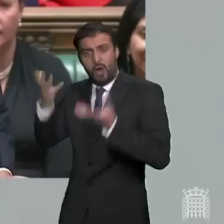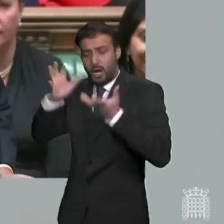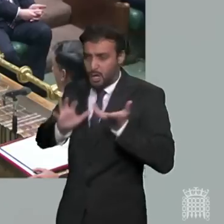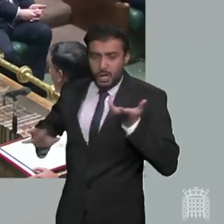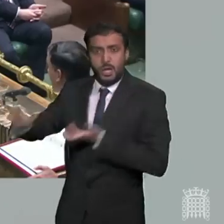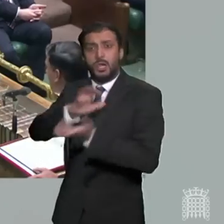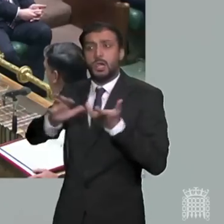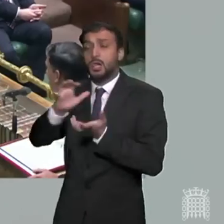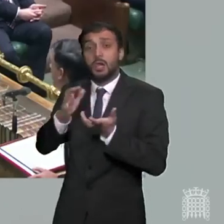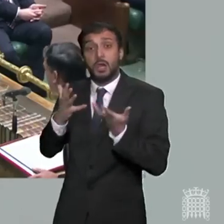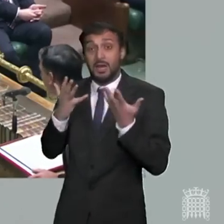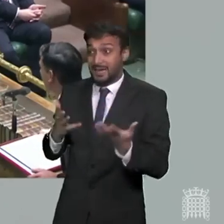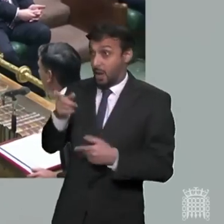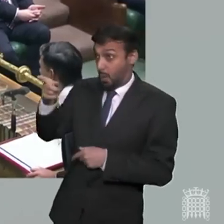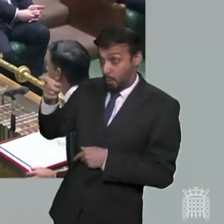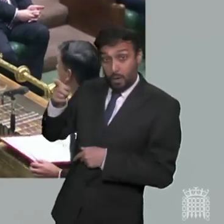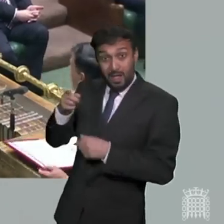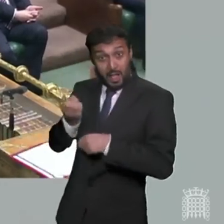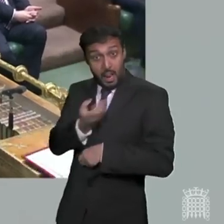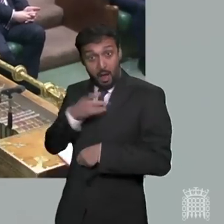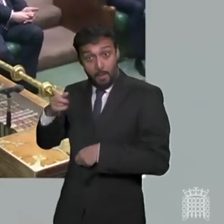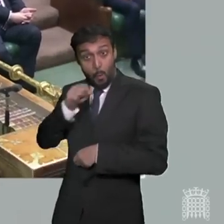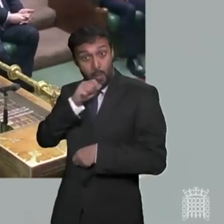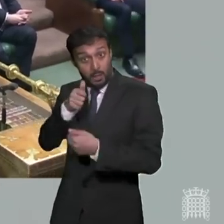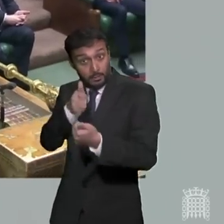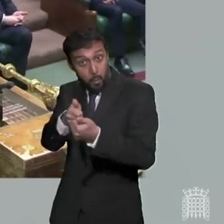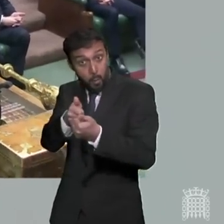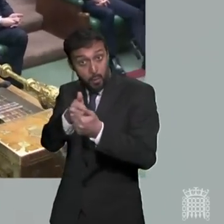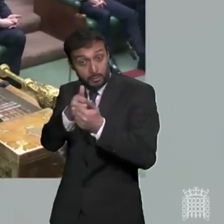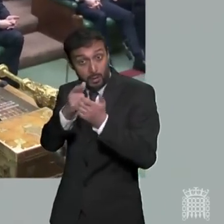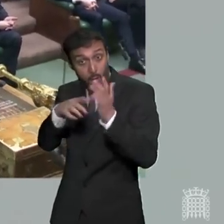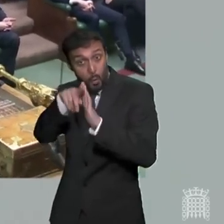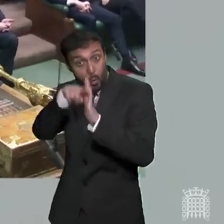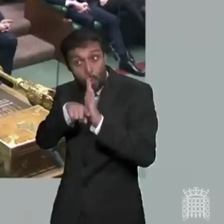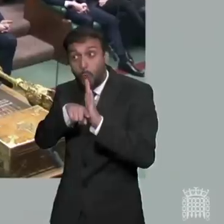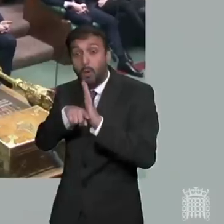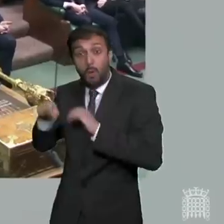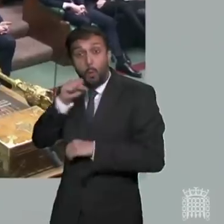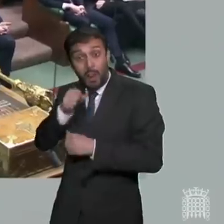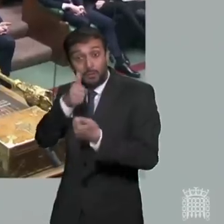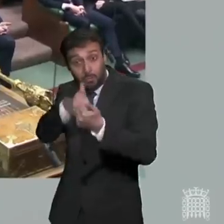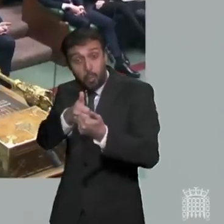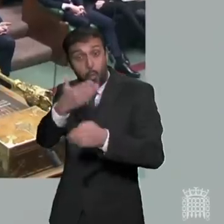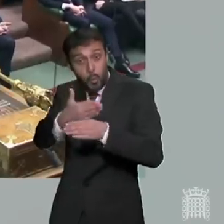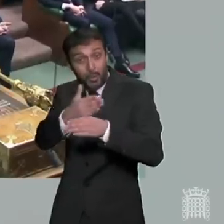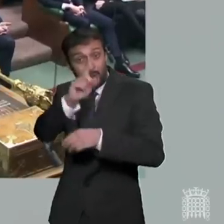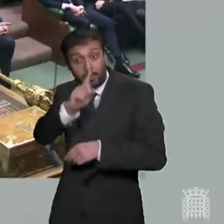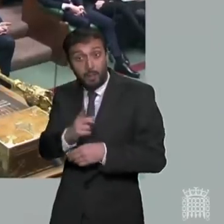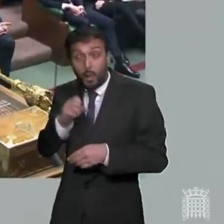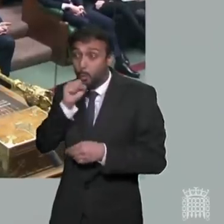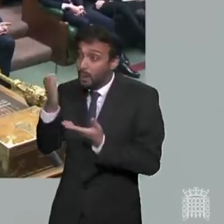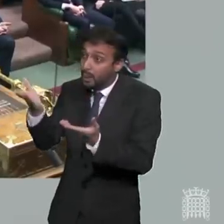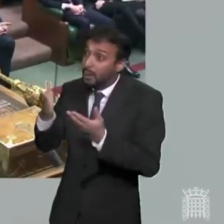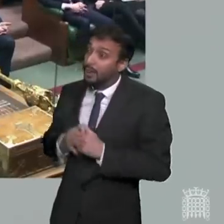people and that he and his party will back that legislation? Mr. Speaker,